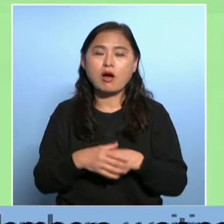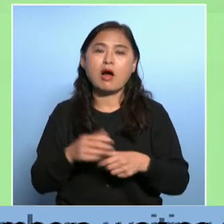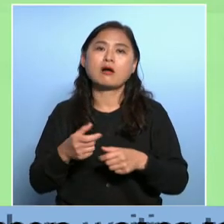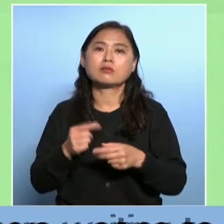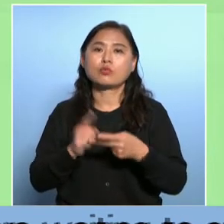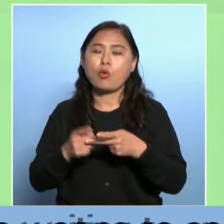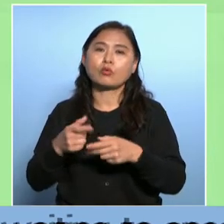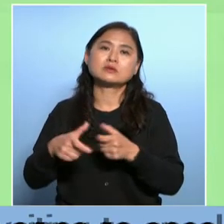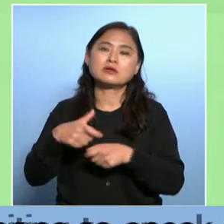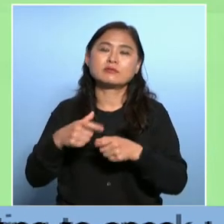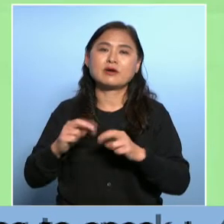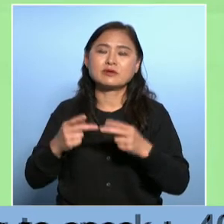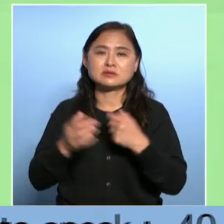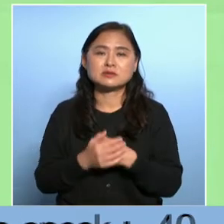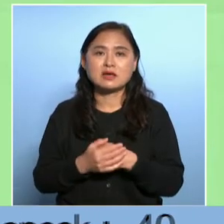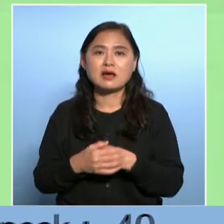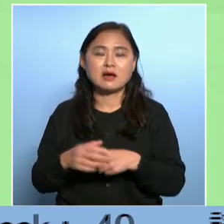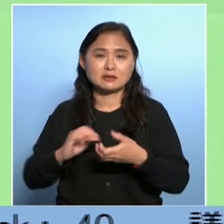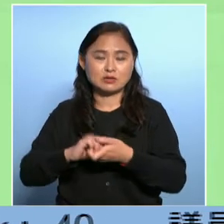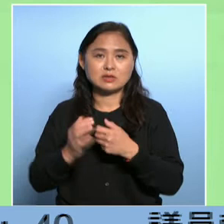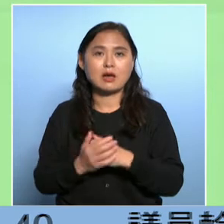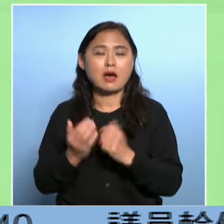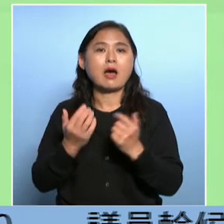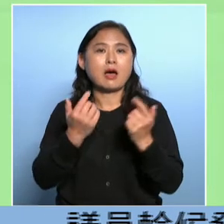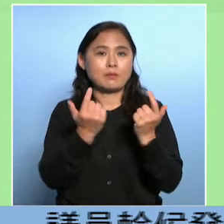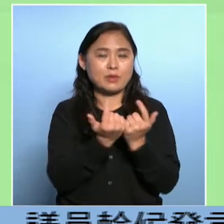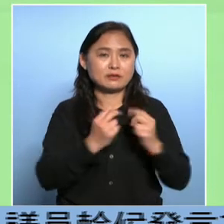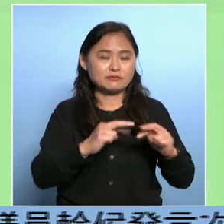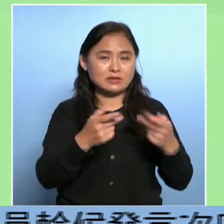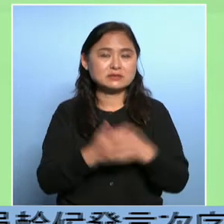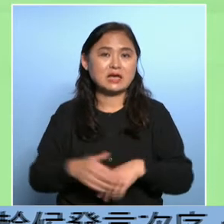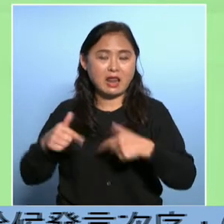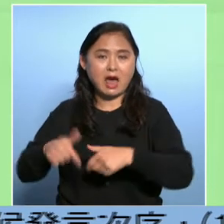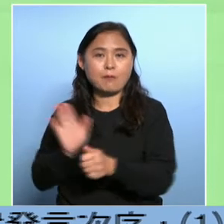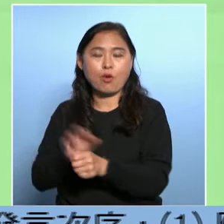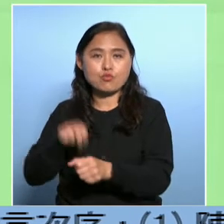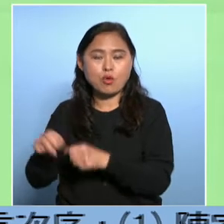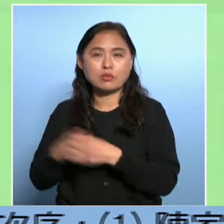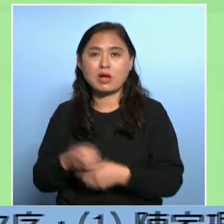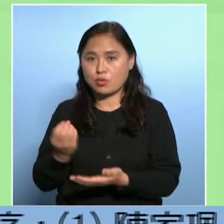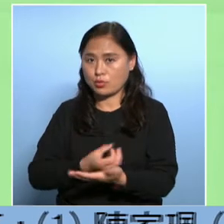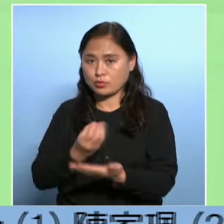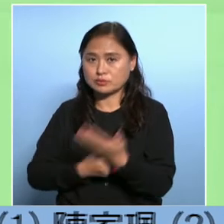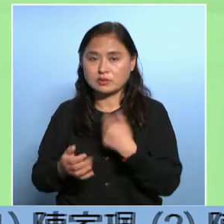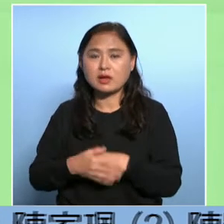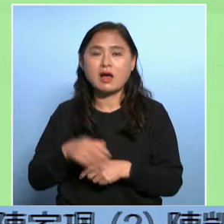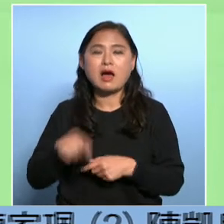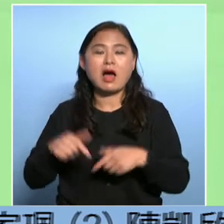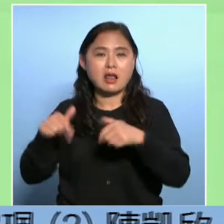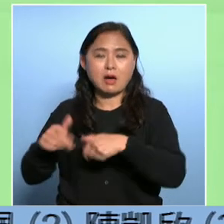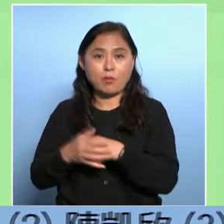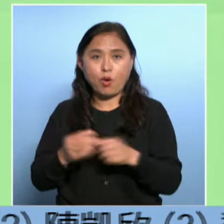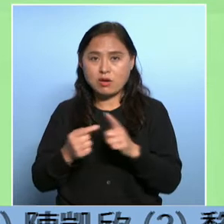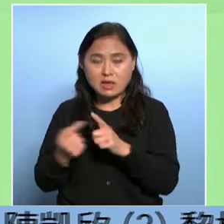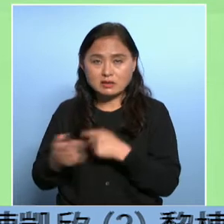territory and also the Greater Bay Area. Therefore, we have to do it environmentally